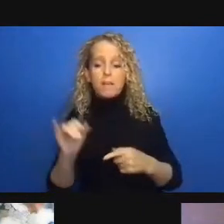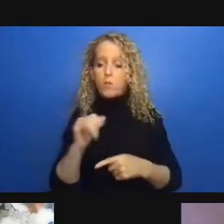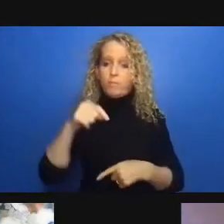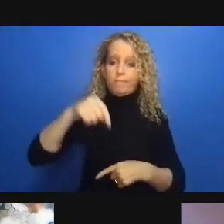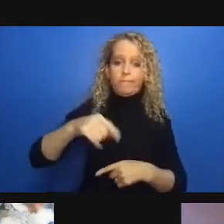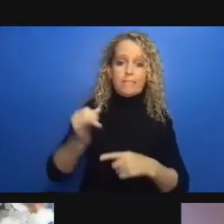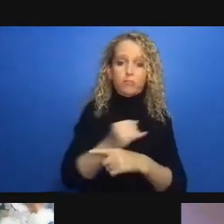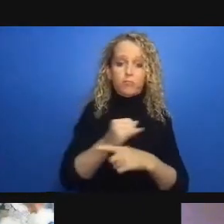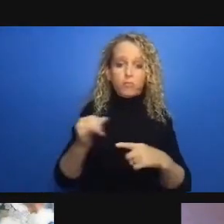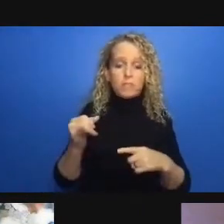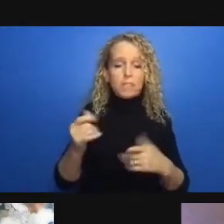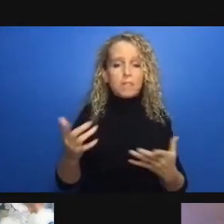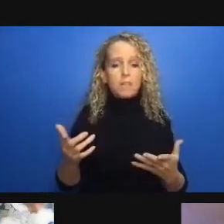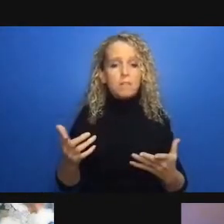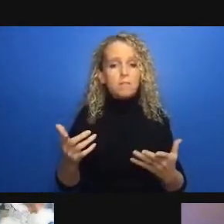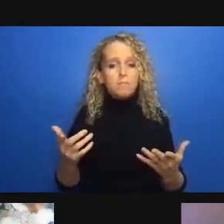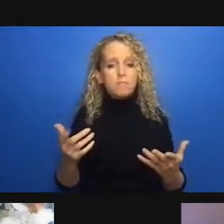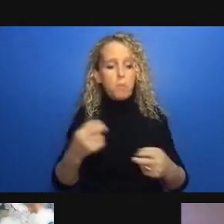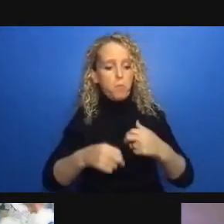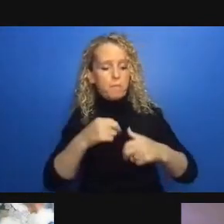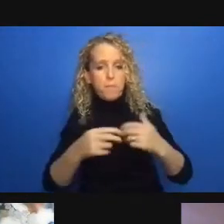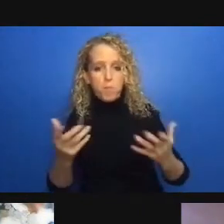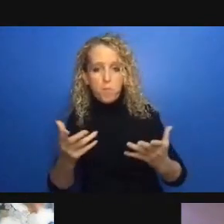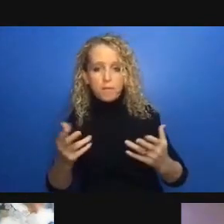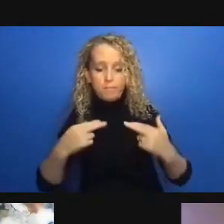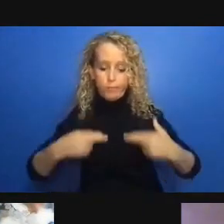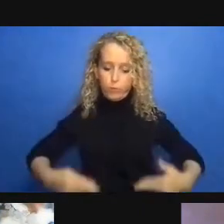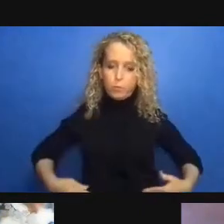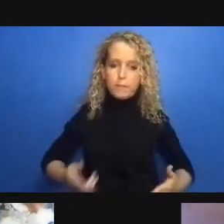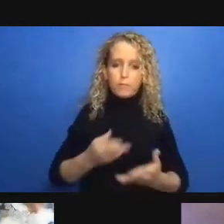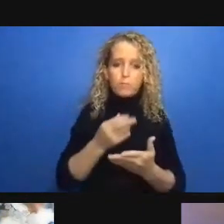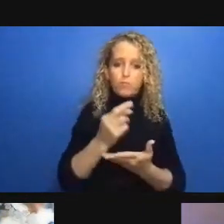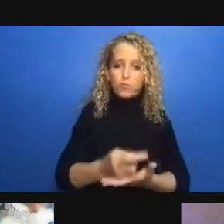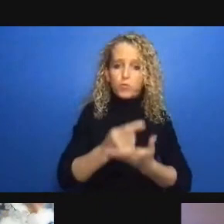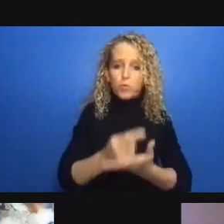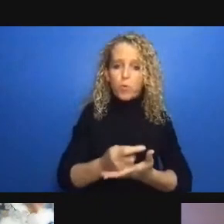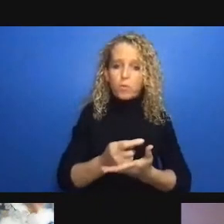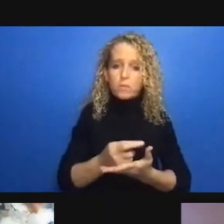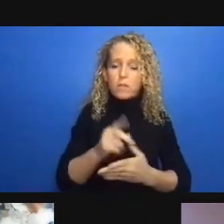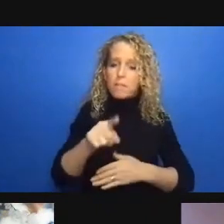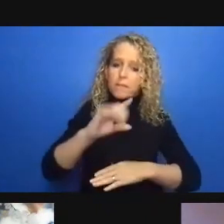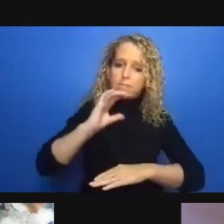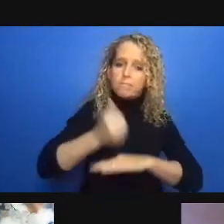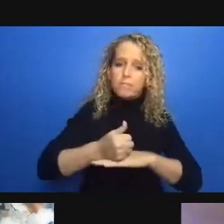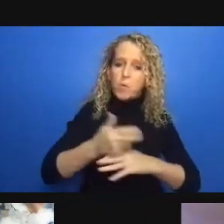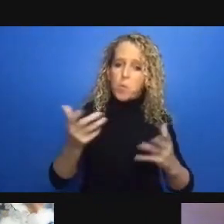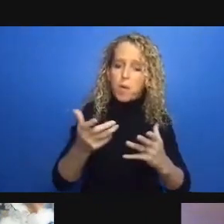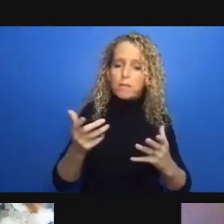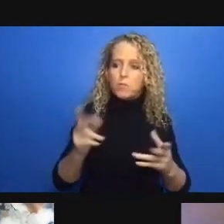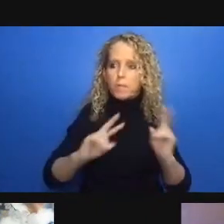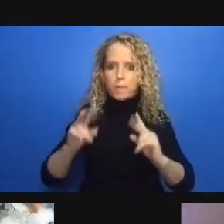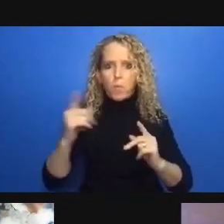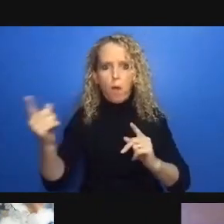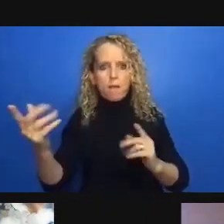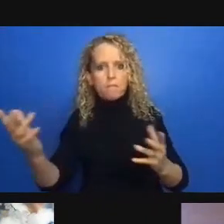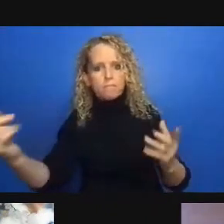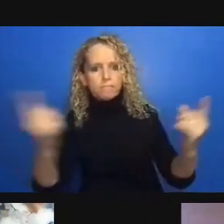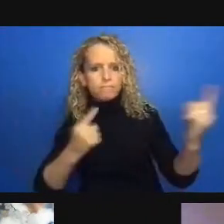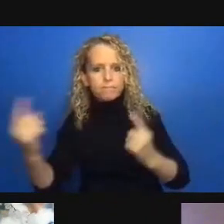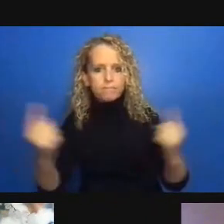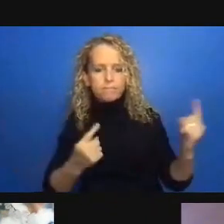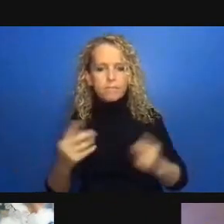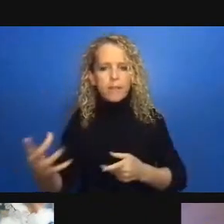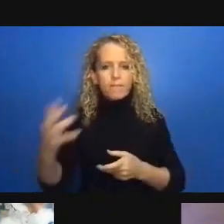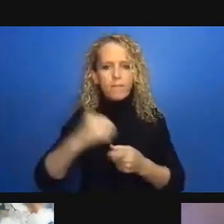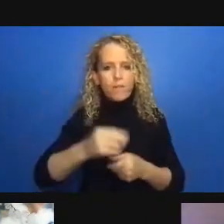what human resources practices do we need to put in place to ensure that we are employers of choice, to ensure that we are an